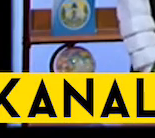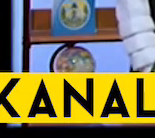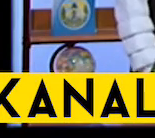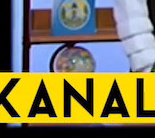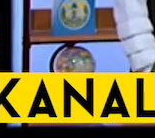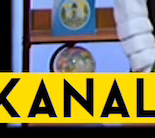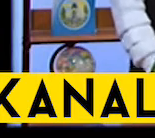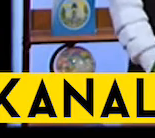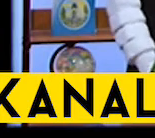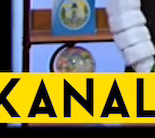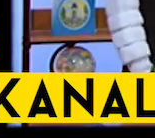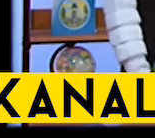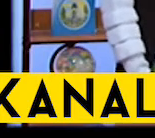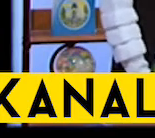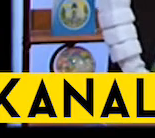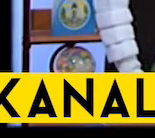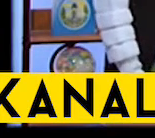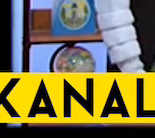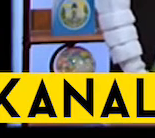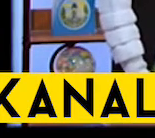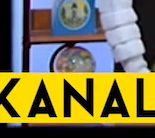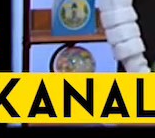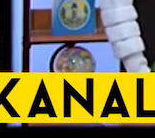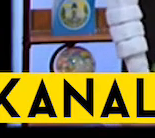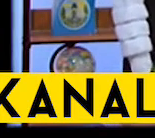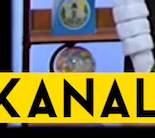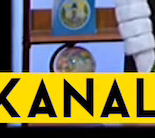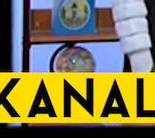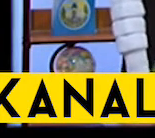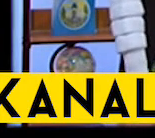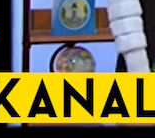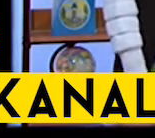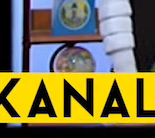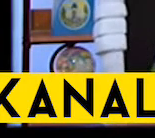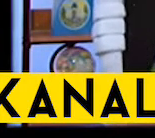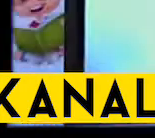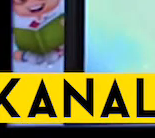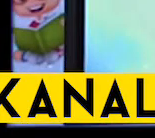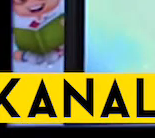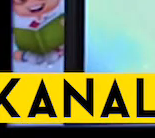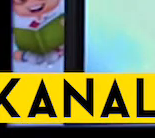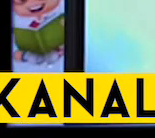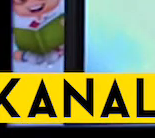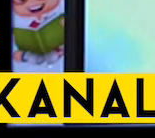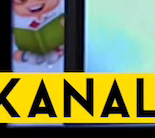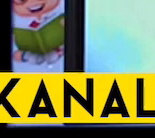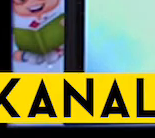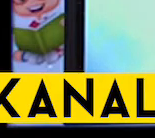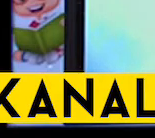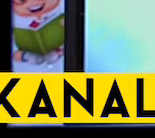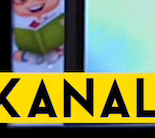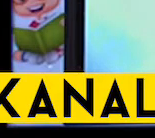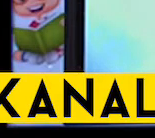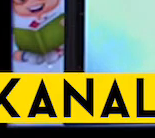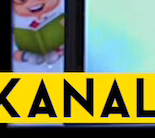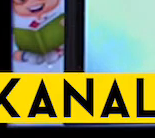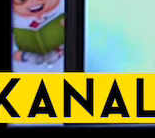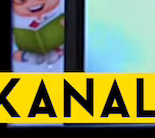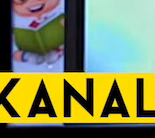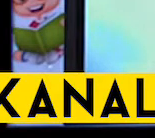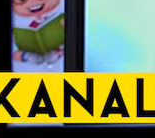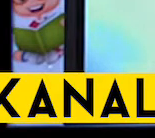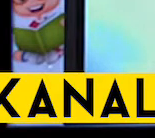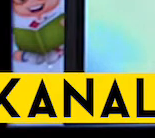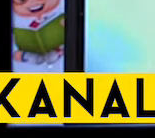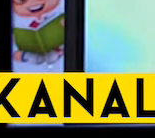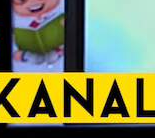how he did it. Next one, adverb of degree. And this type of adverbs give us